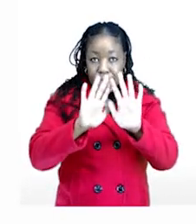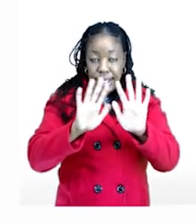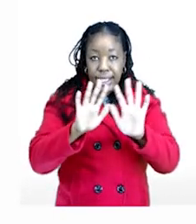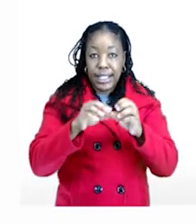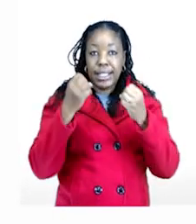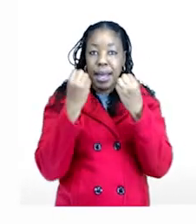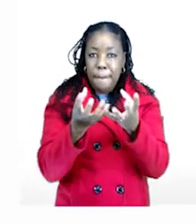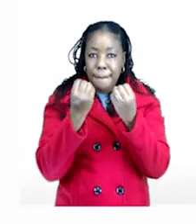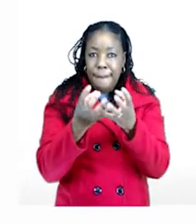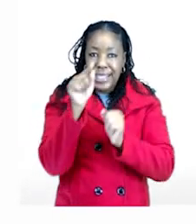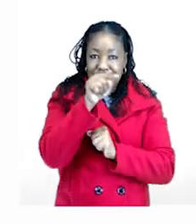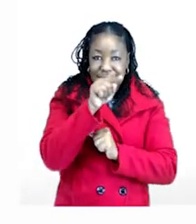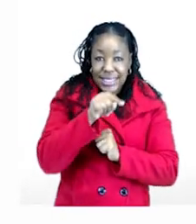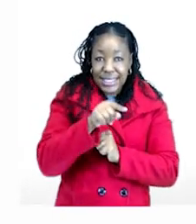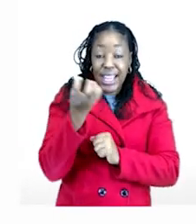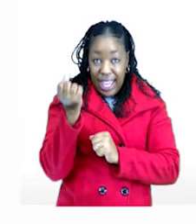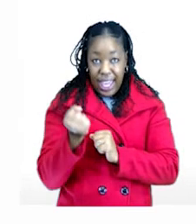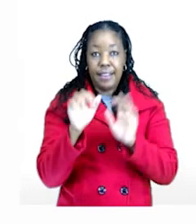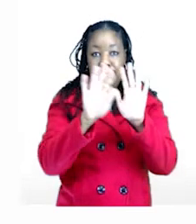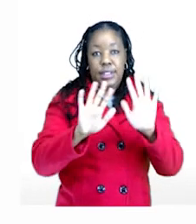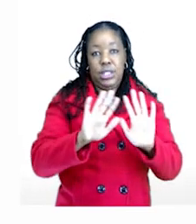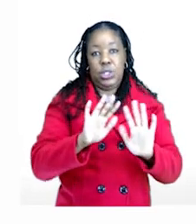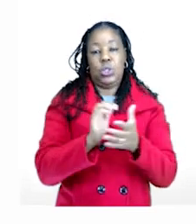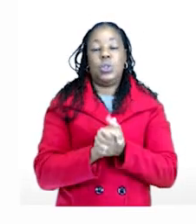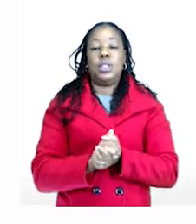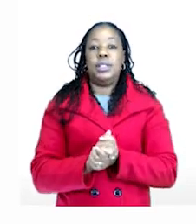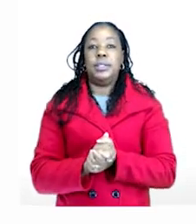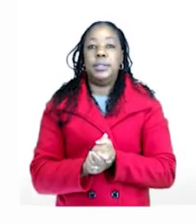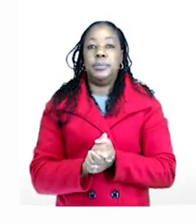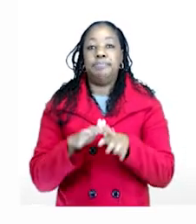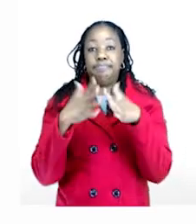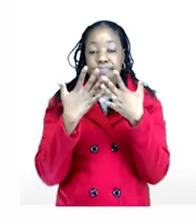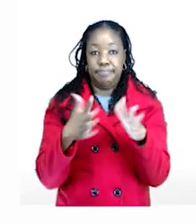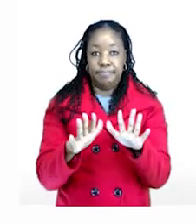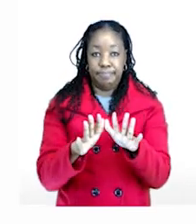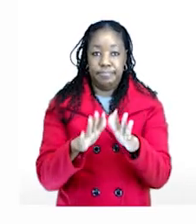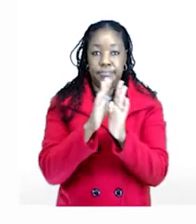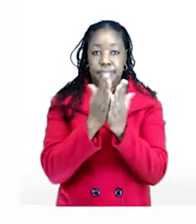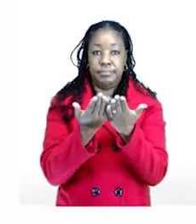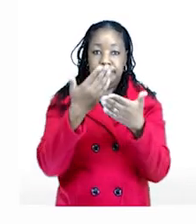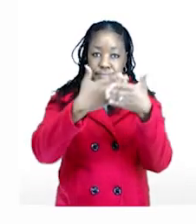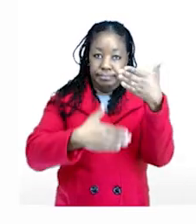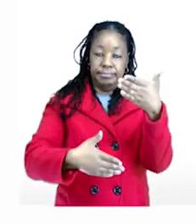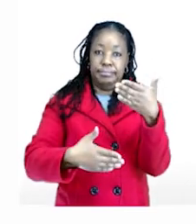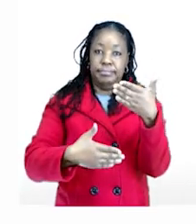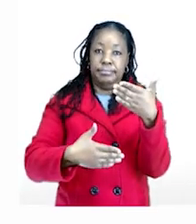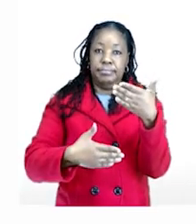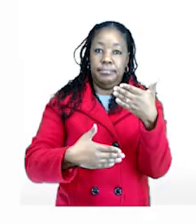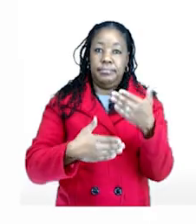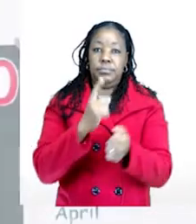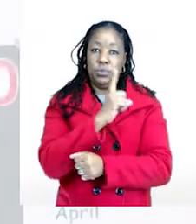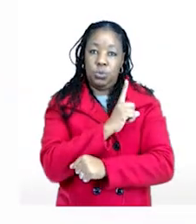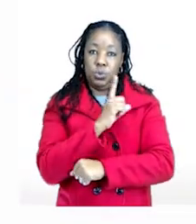most number of dots. If you have finished that page, now we move over to page